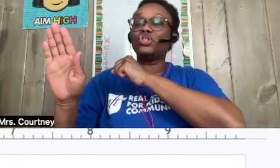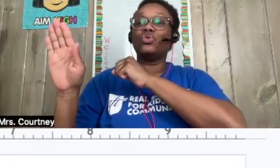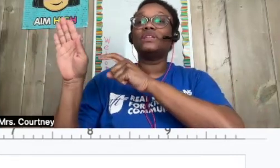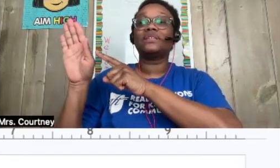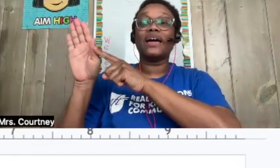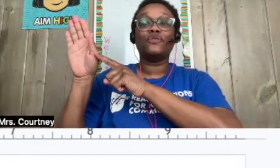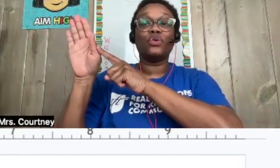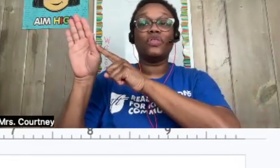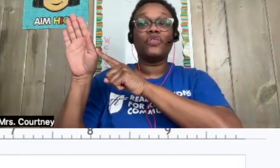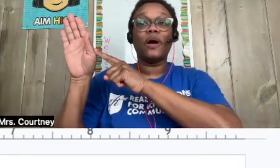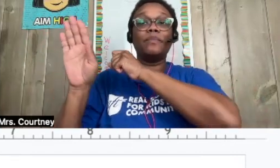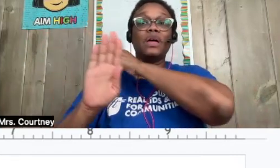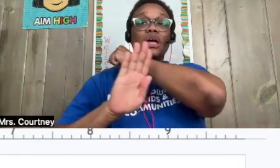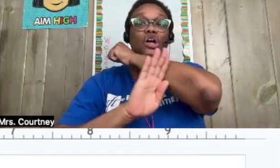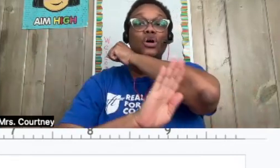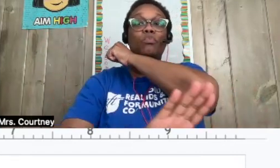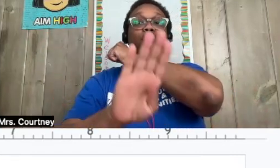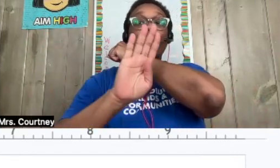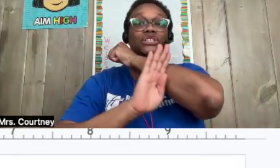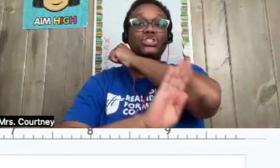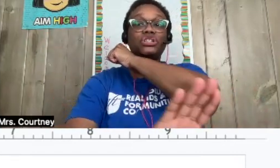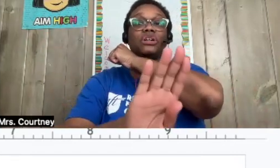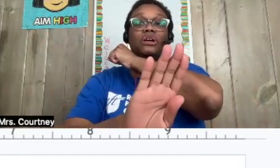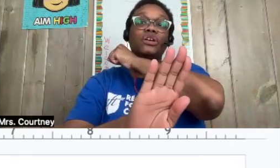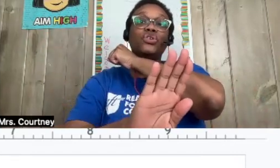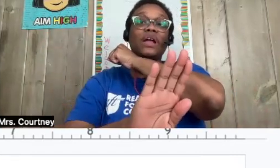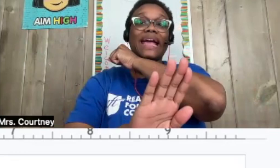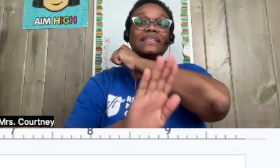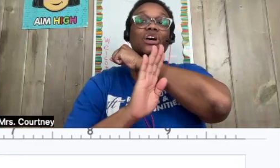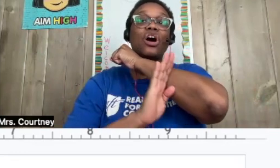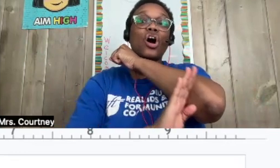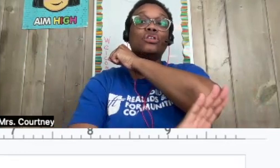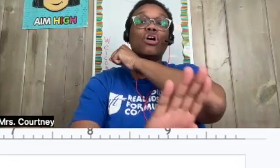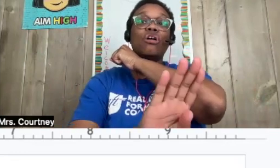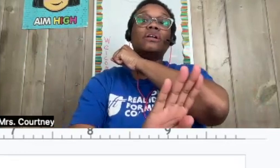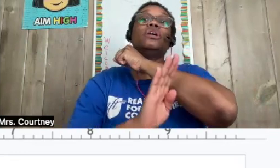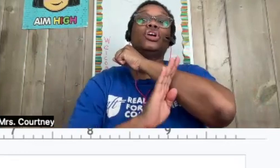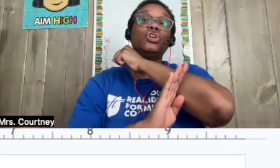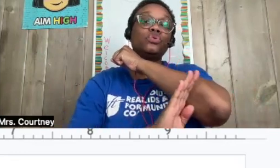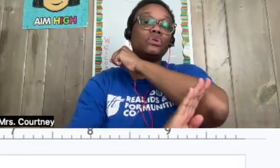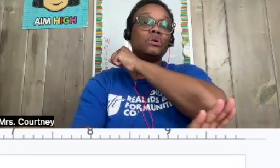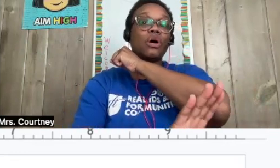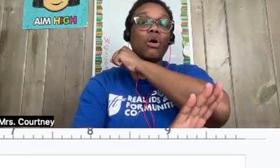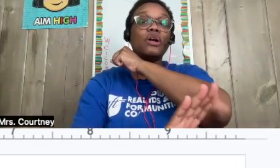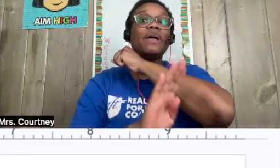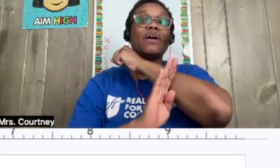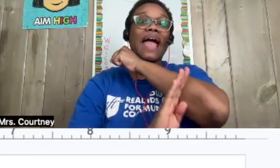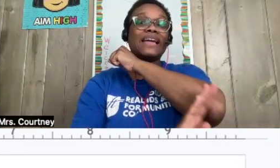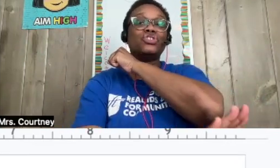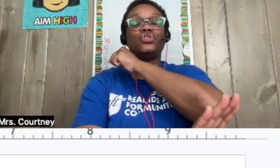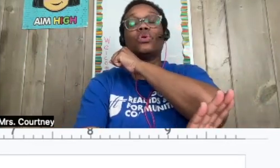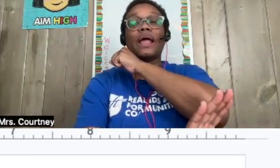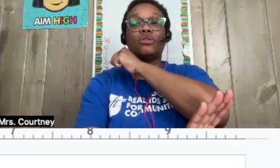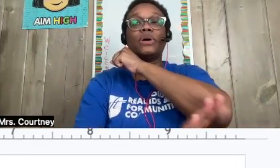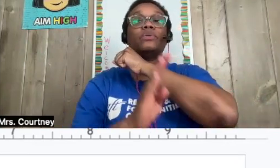going to, the side of your thumb, brush your hand along your arm